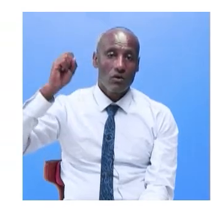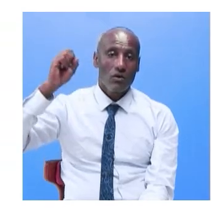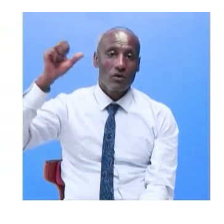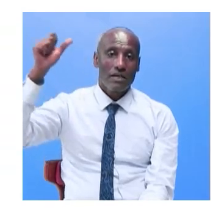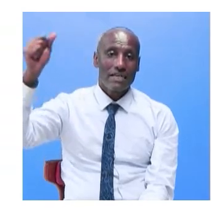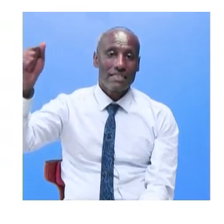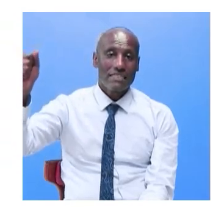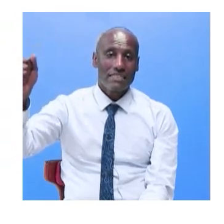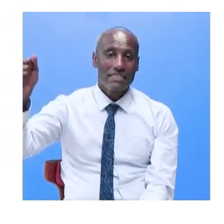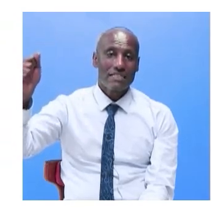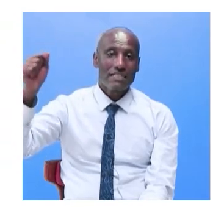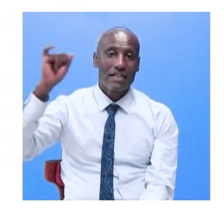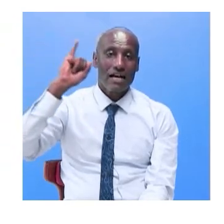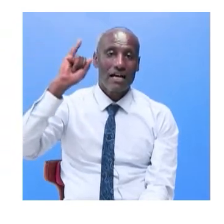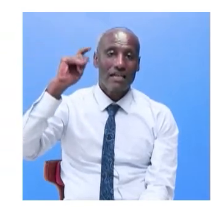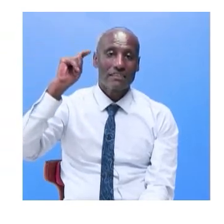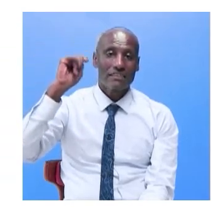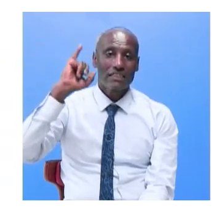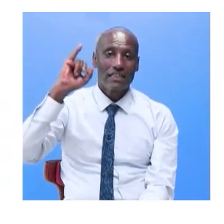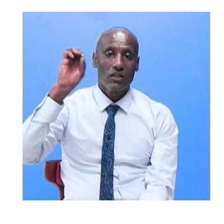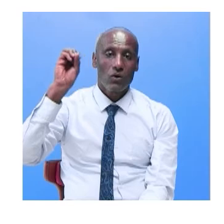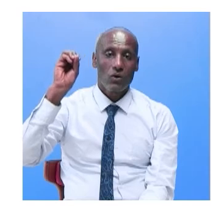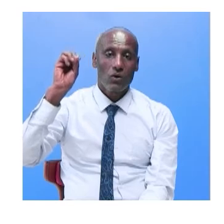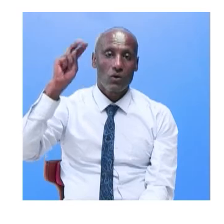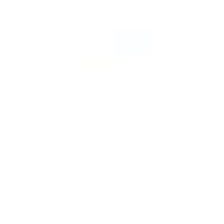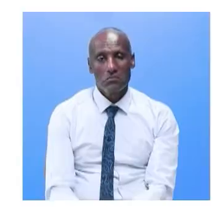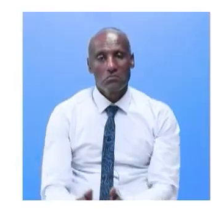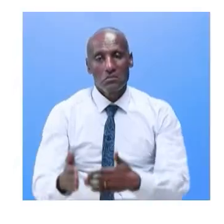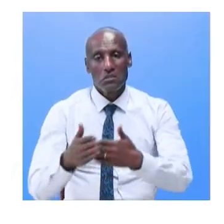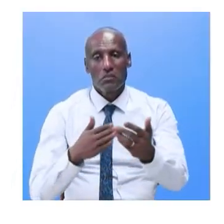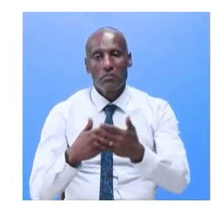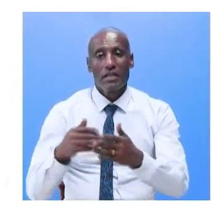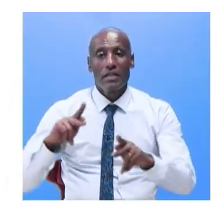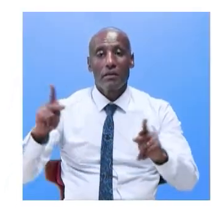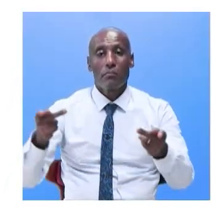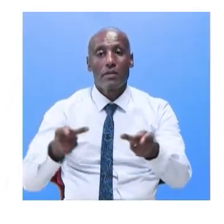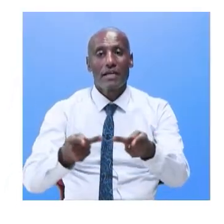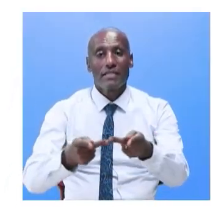Here is today's topic. Here is preposition